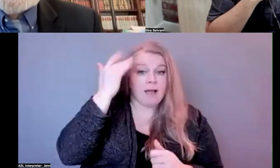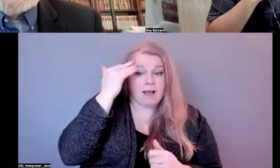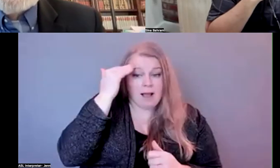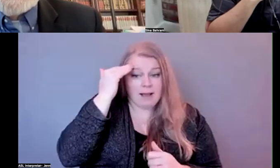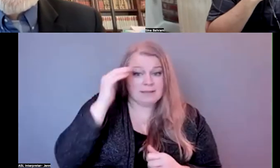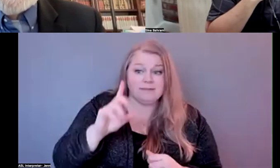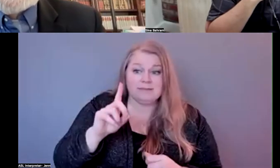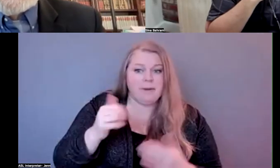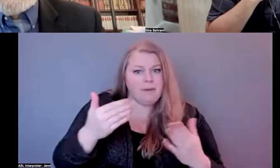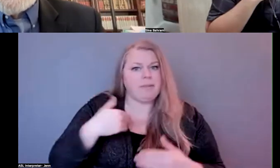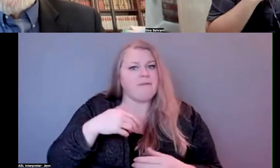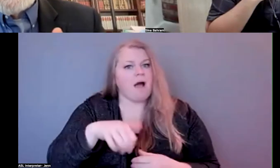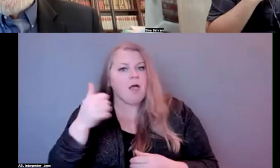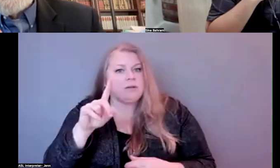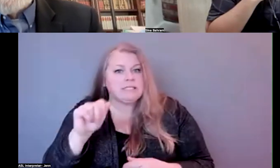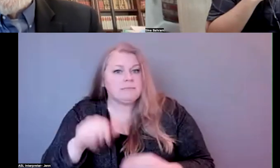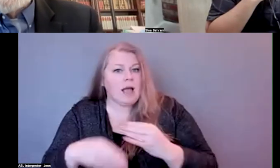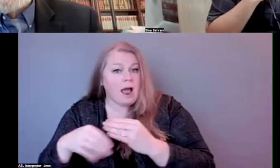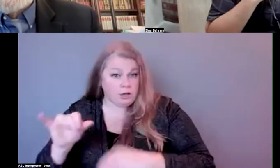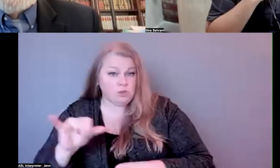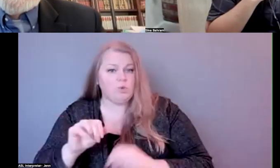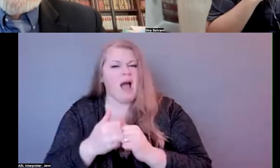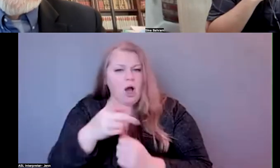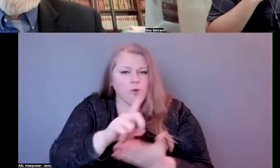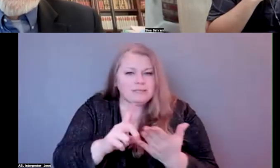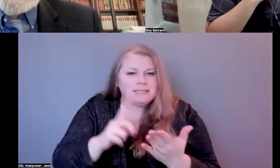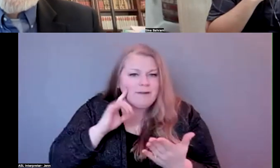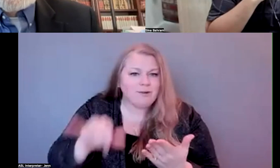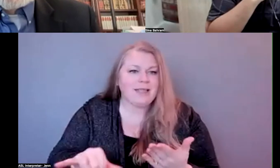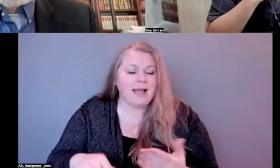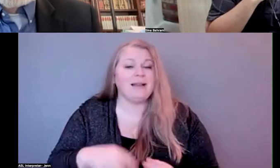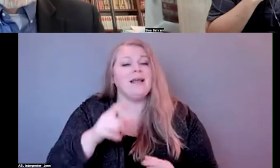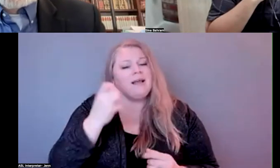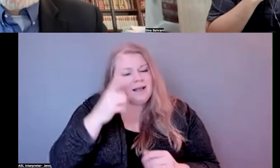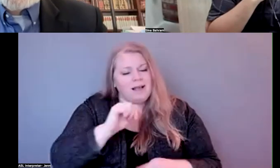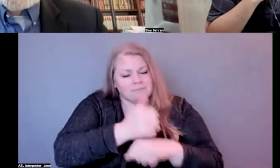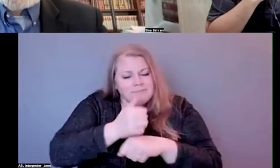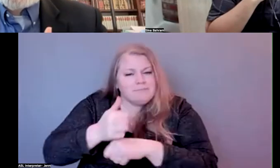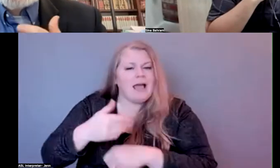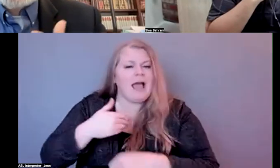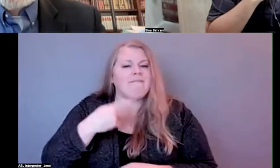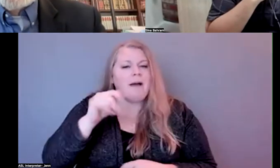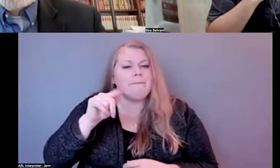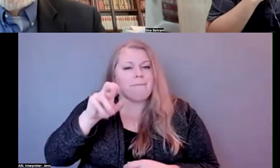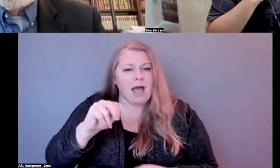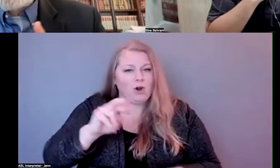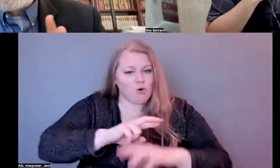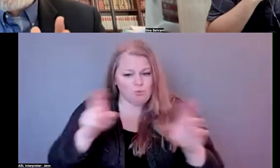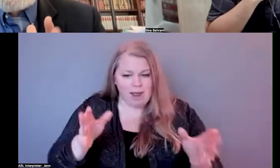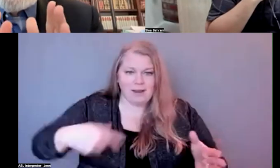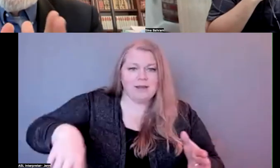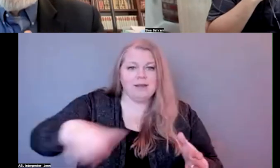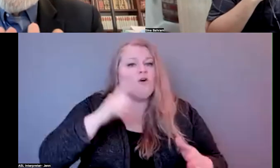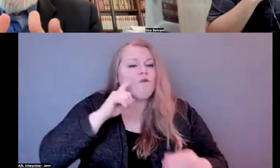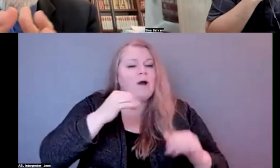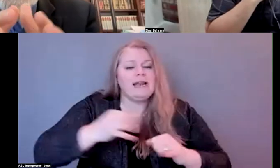how you design for that one. And each one of these things can then be used as a pattern to be creating individual interfaces for